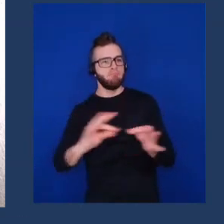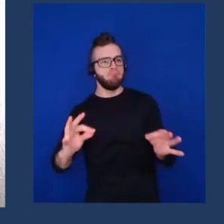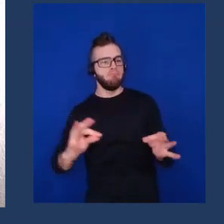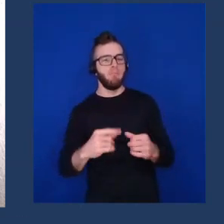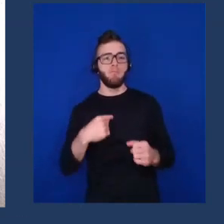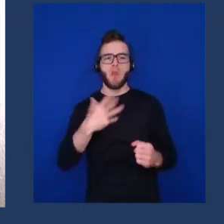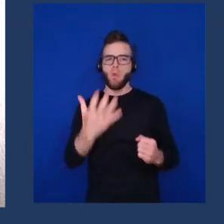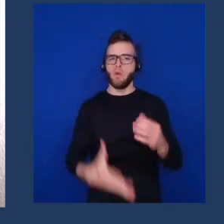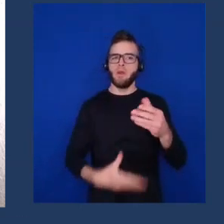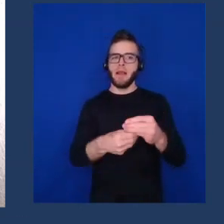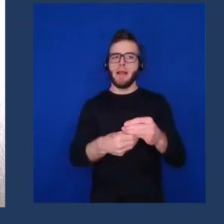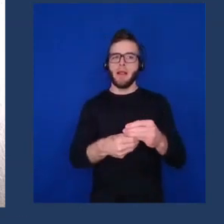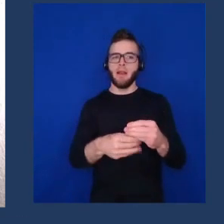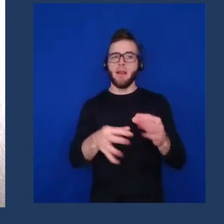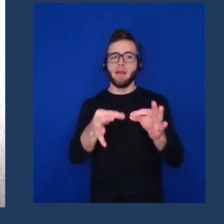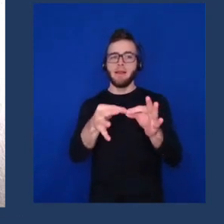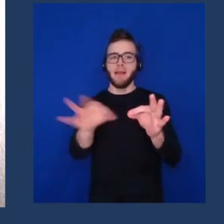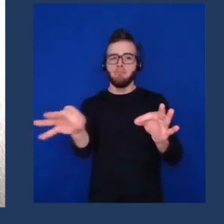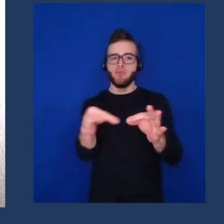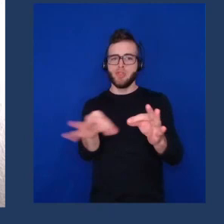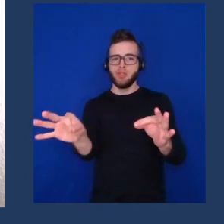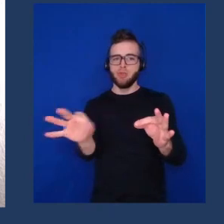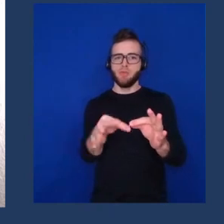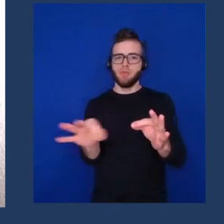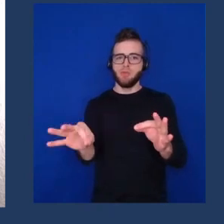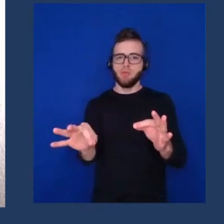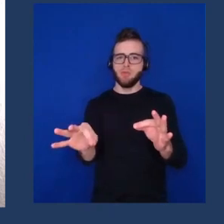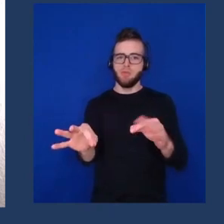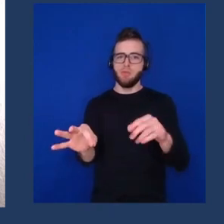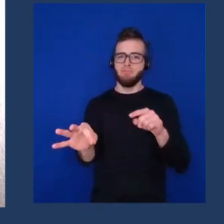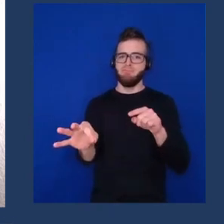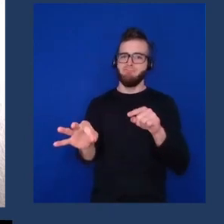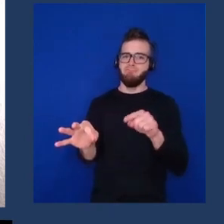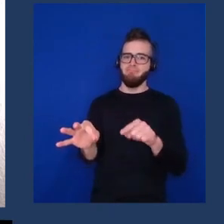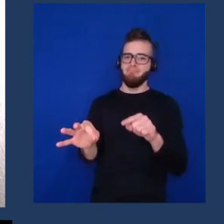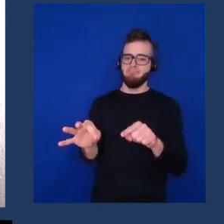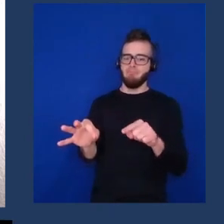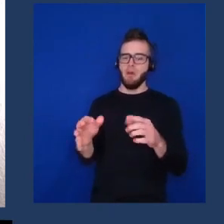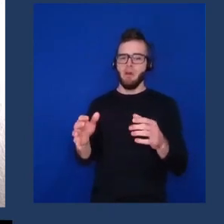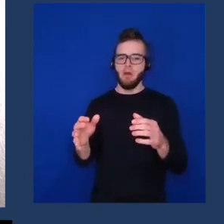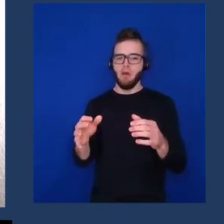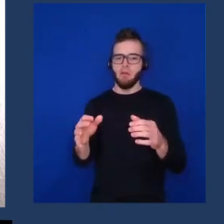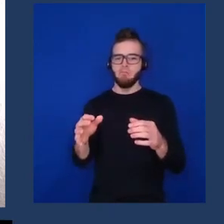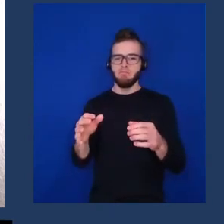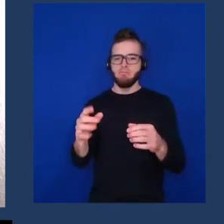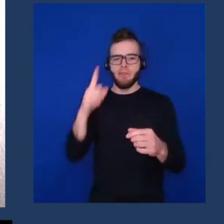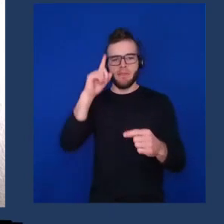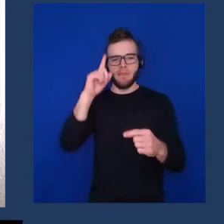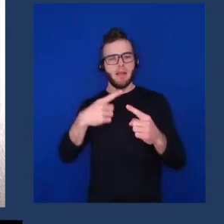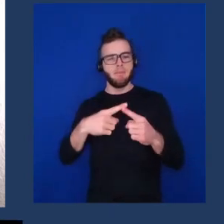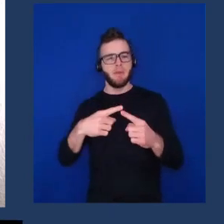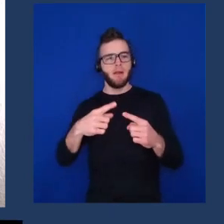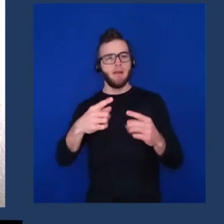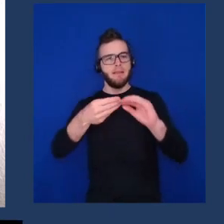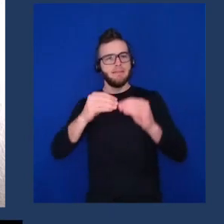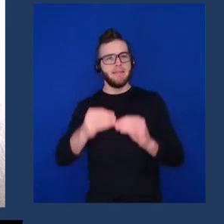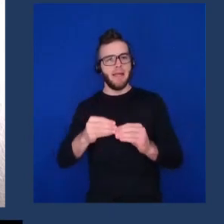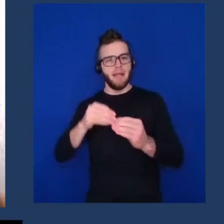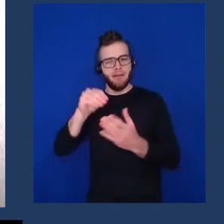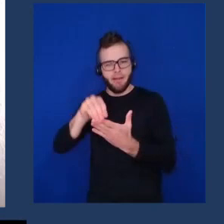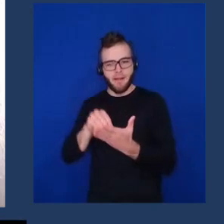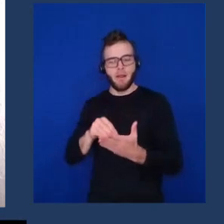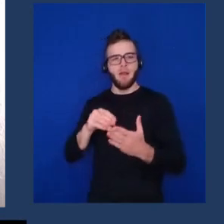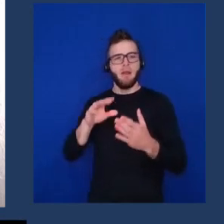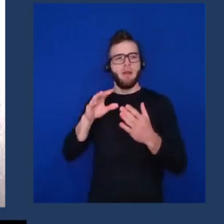captions. When you look at the stats around the number of videos that are played on social media platforms, as an example,